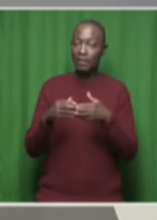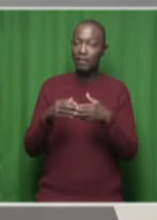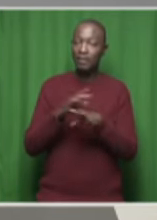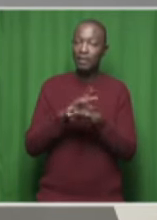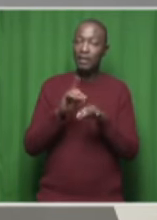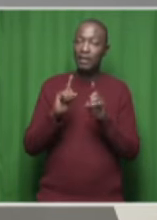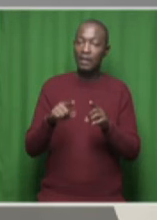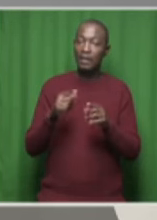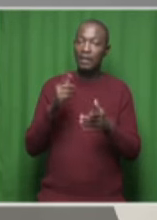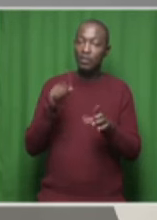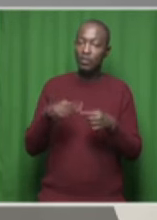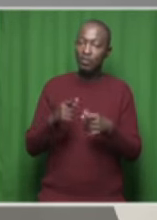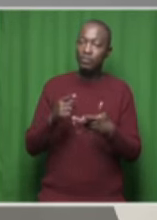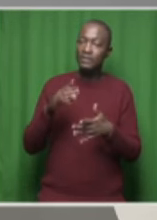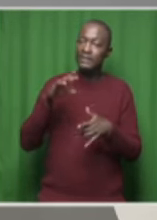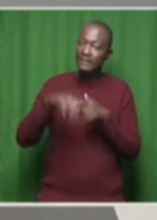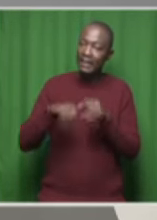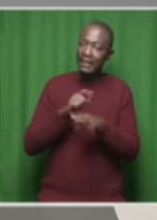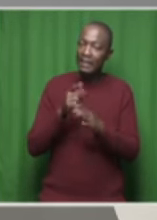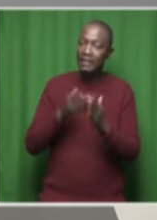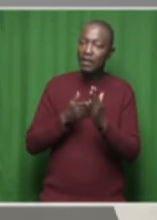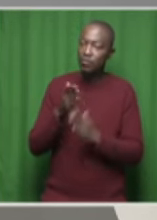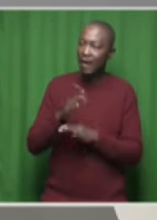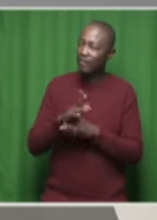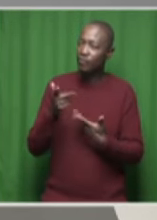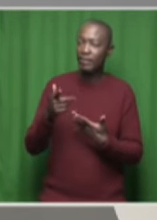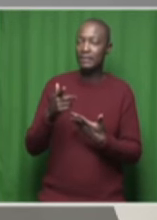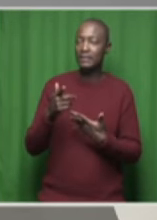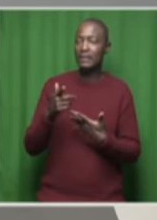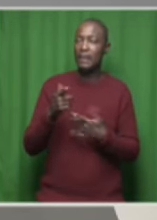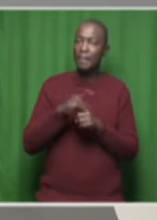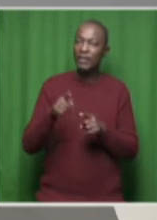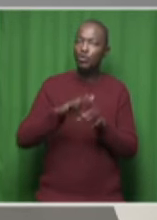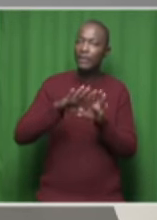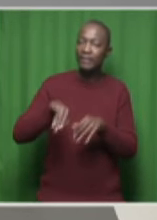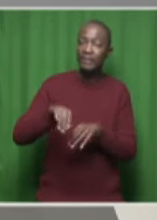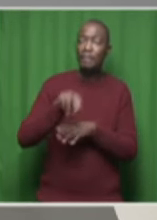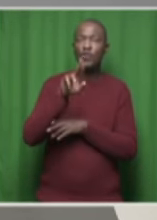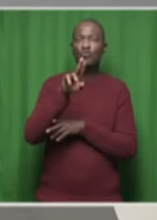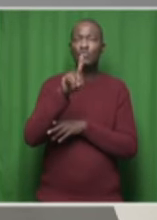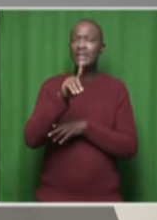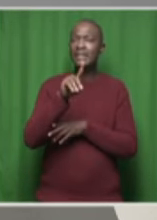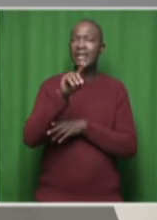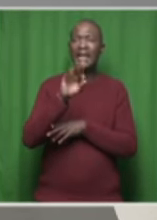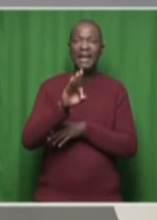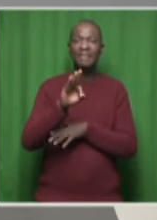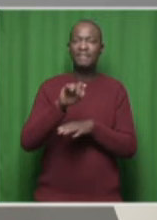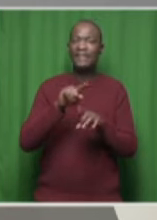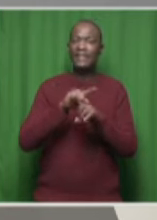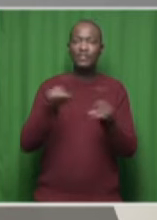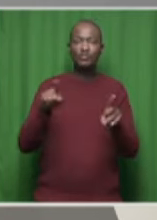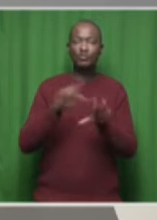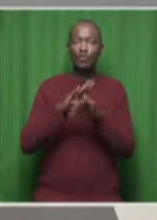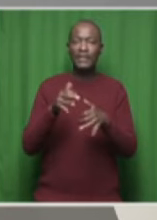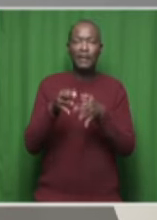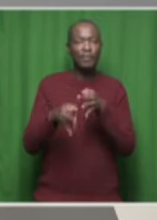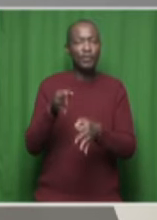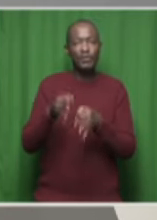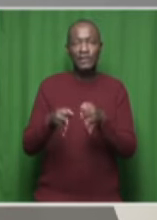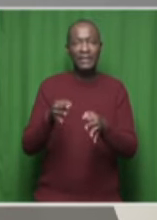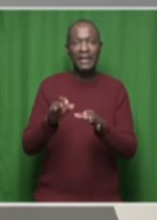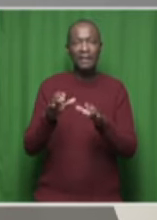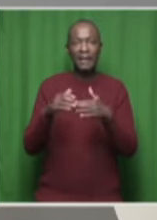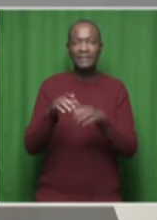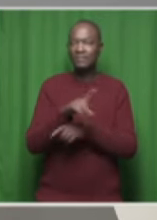and could take their rightful place. Yeah. But notwithstanding that, the UDF is not a political party and should never think of itself as a